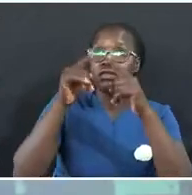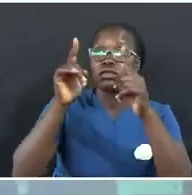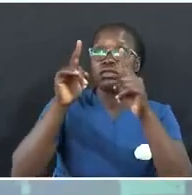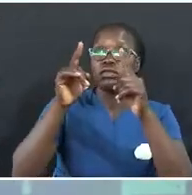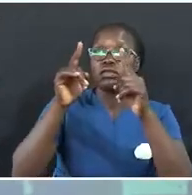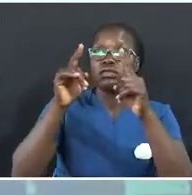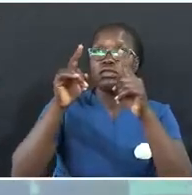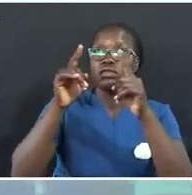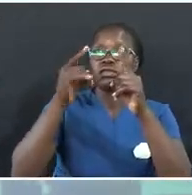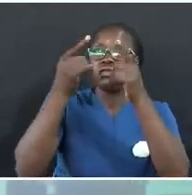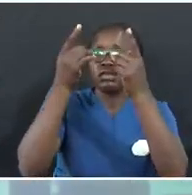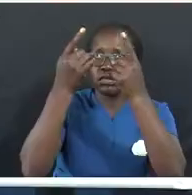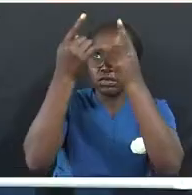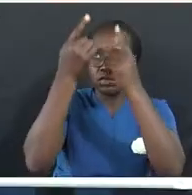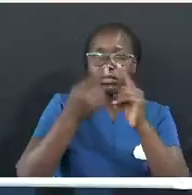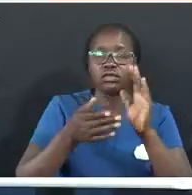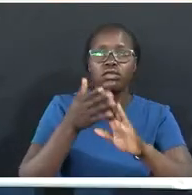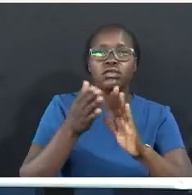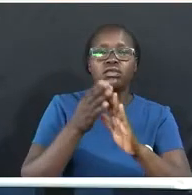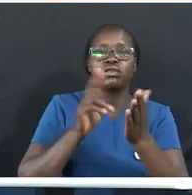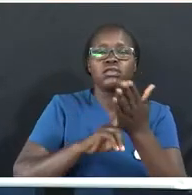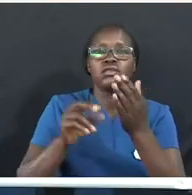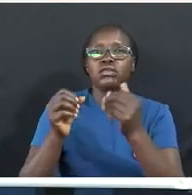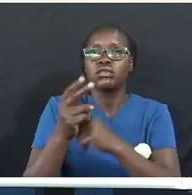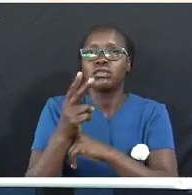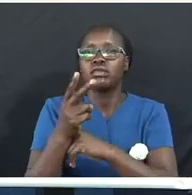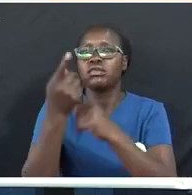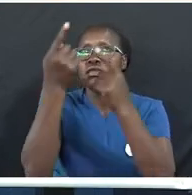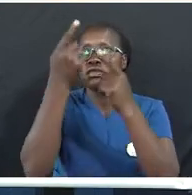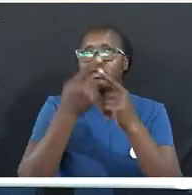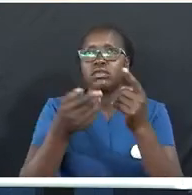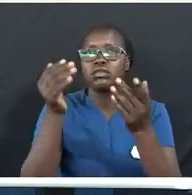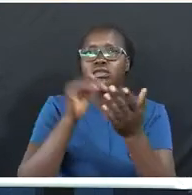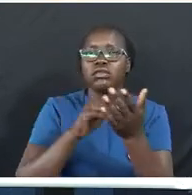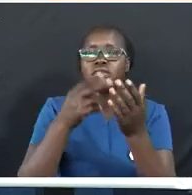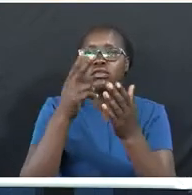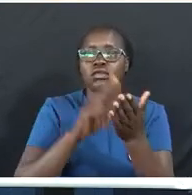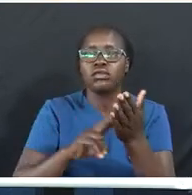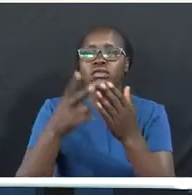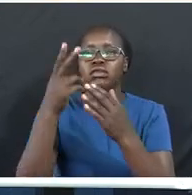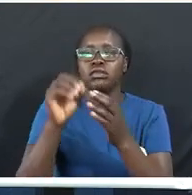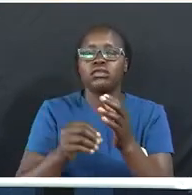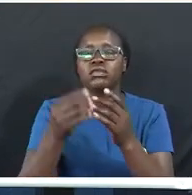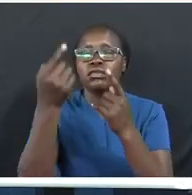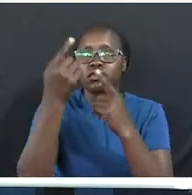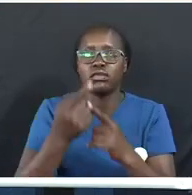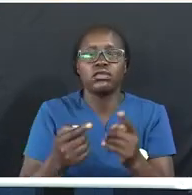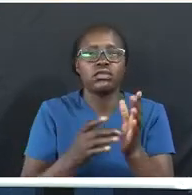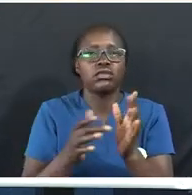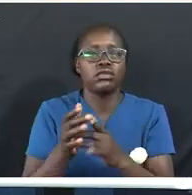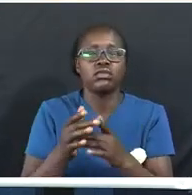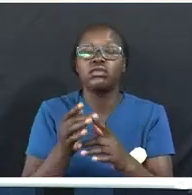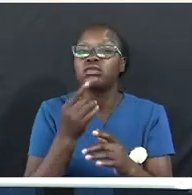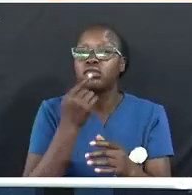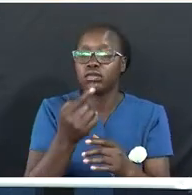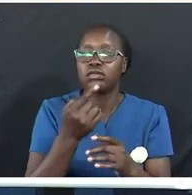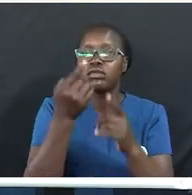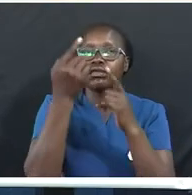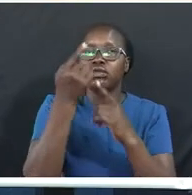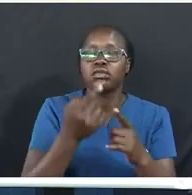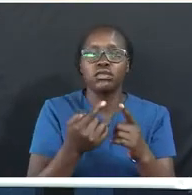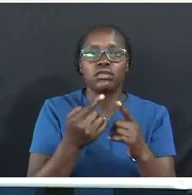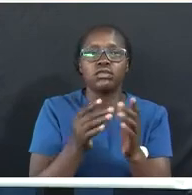verse 7. "I am coming quickly," in verse 12. "I am coming quickly," in verse 20. "I am coming." And he says, "Surely, I am coming."